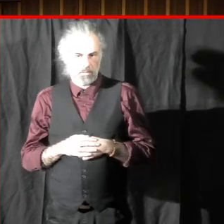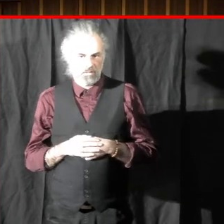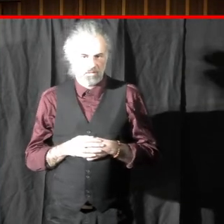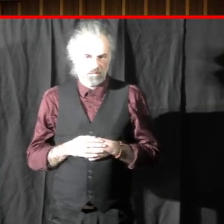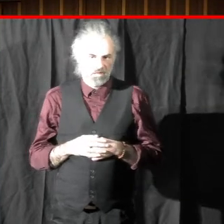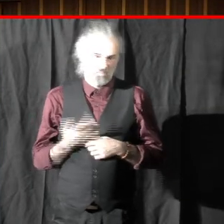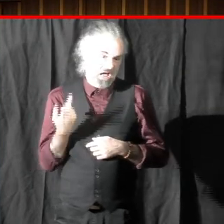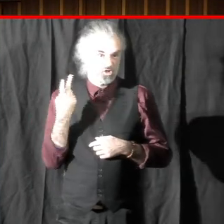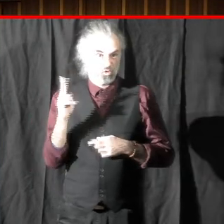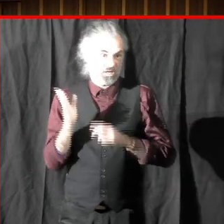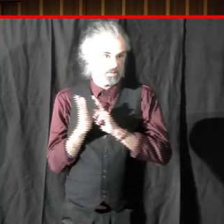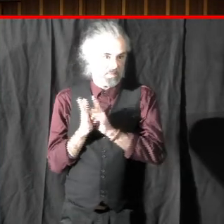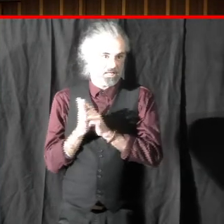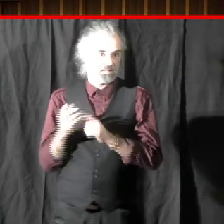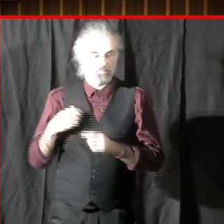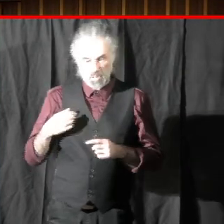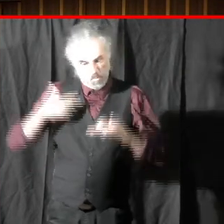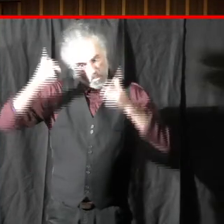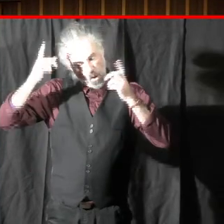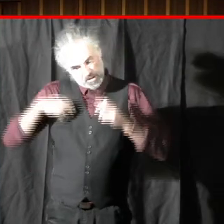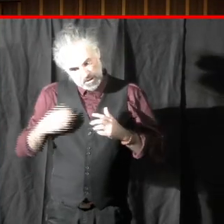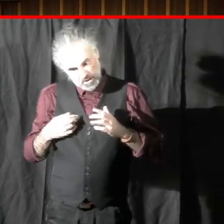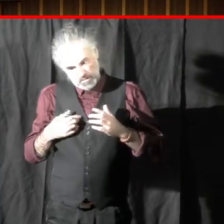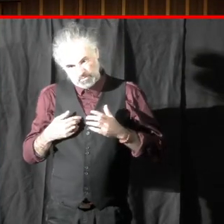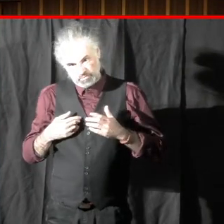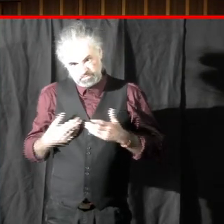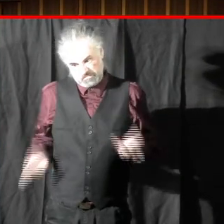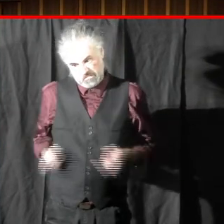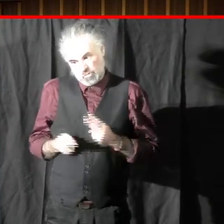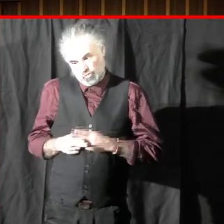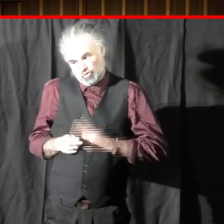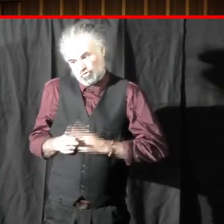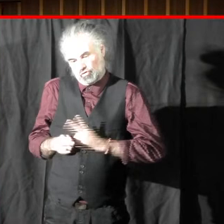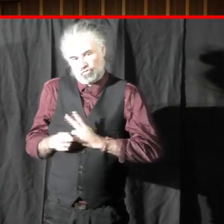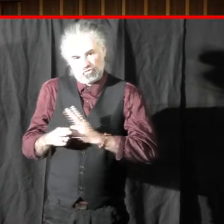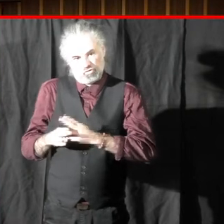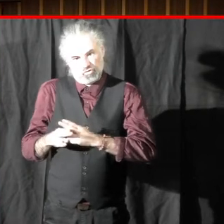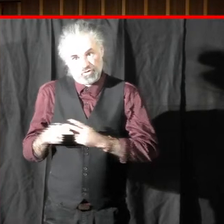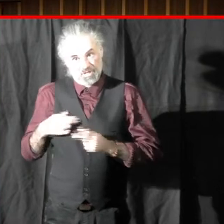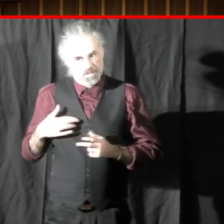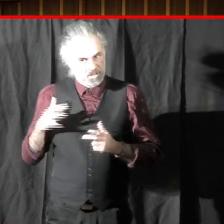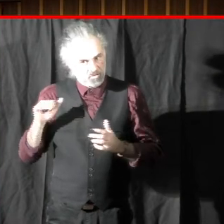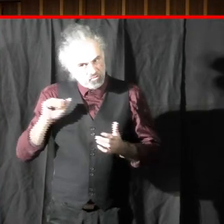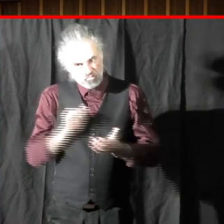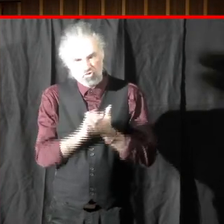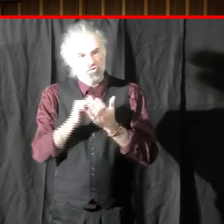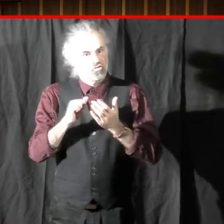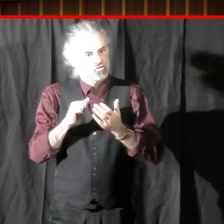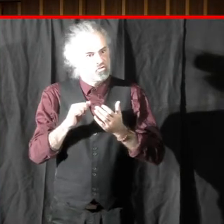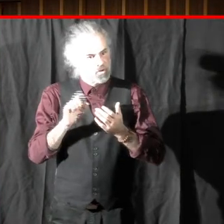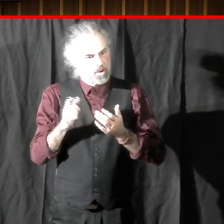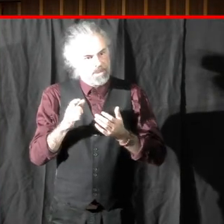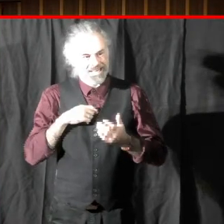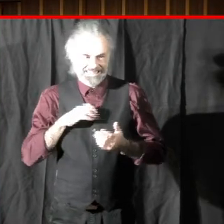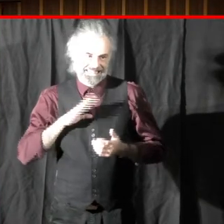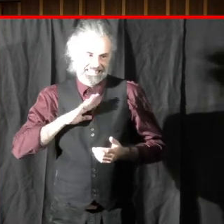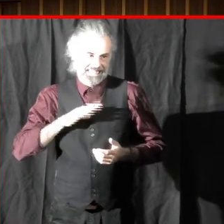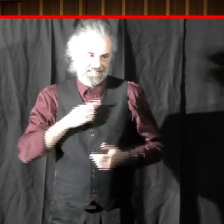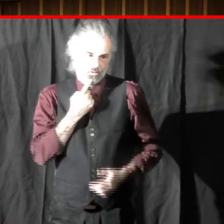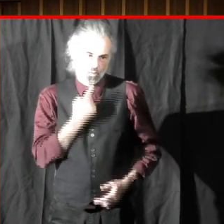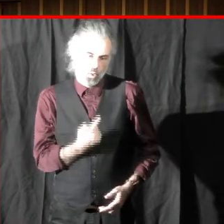20 minutes. My editor's really on me. We've just got a slot that's opened up and I can get you the exact press that you want. I just need a quote so we can run